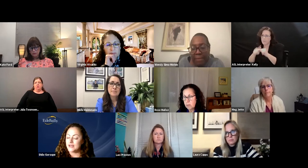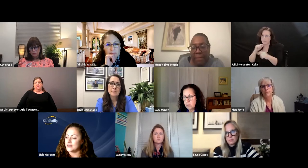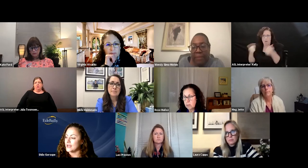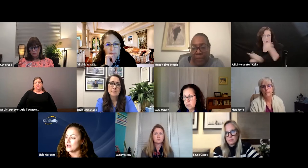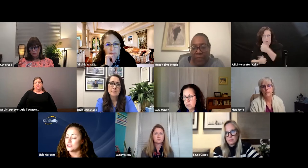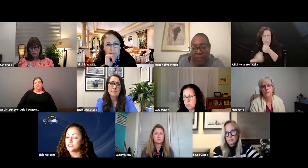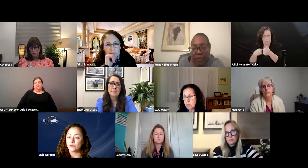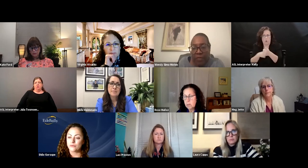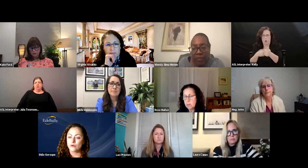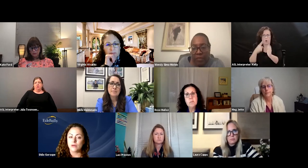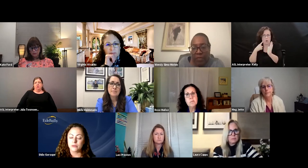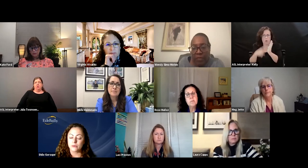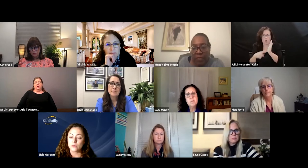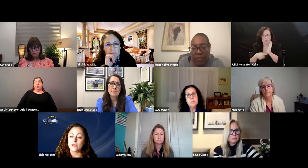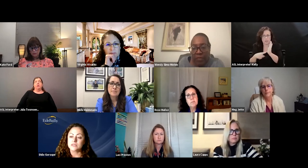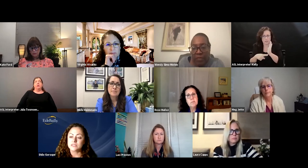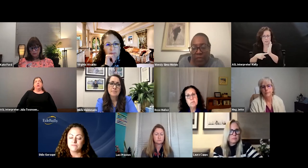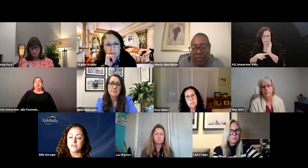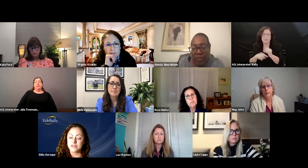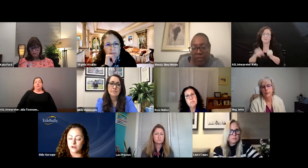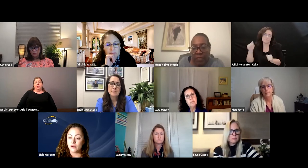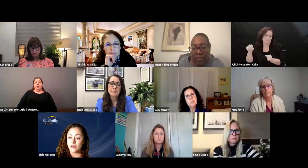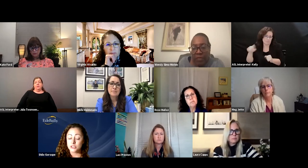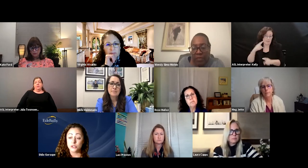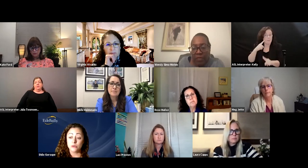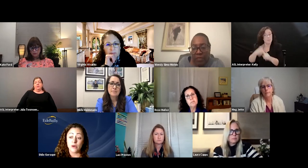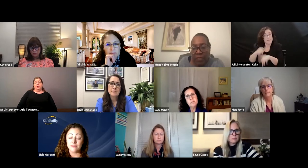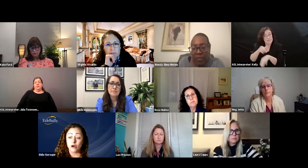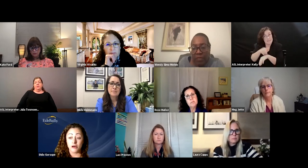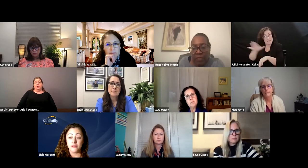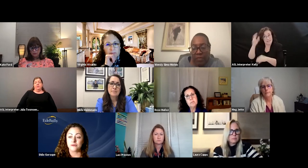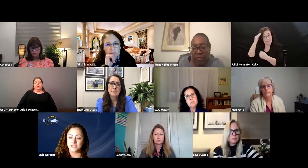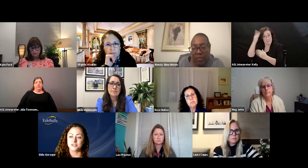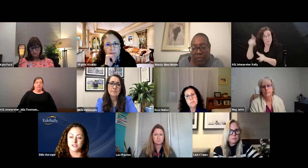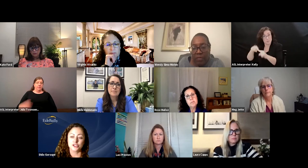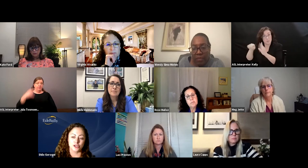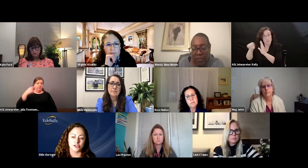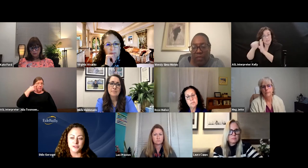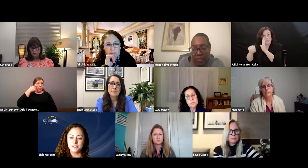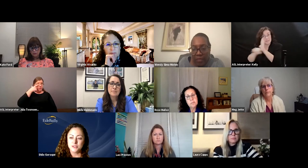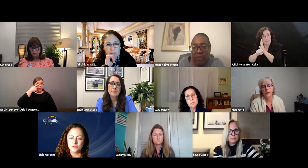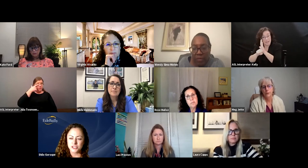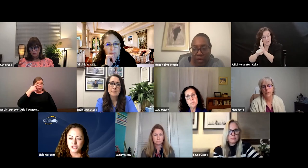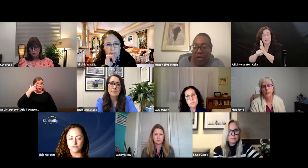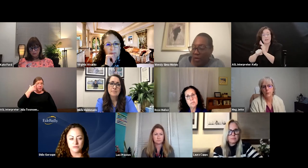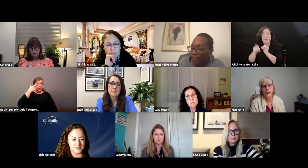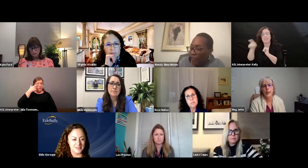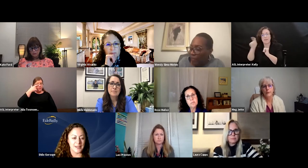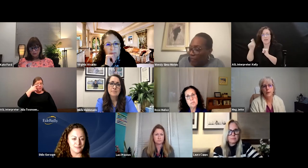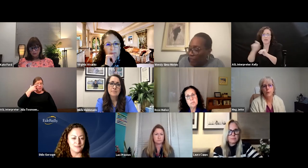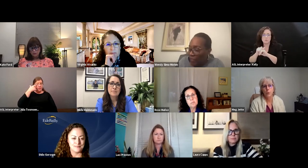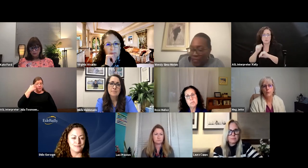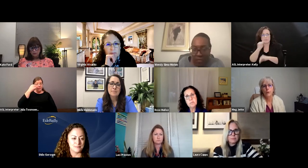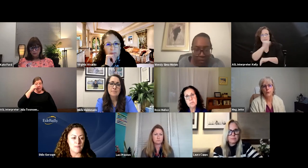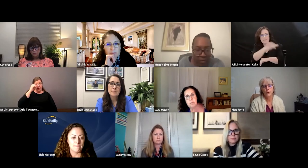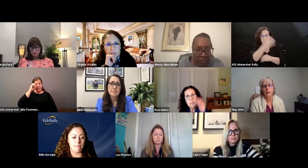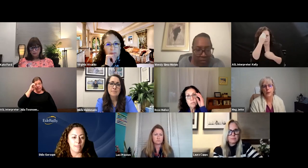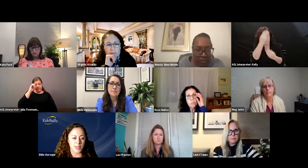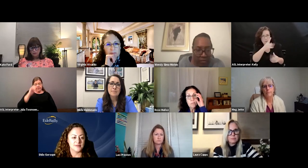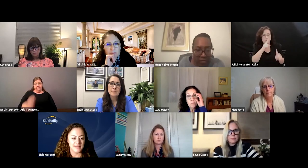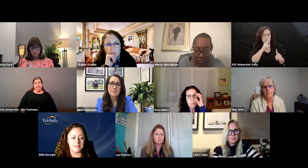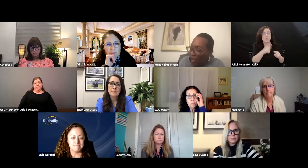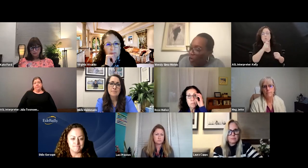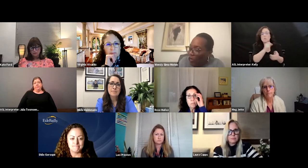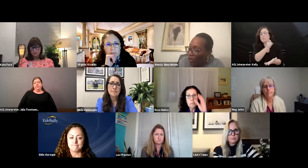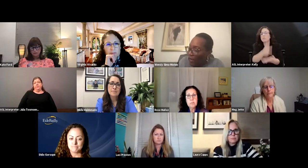state and they also are probably required to submit their audits to whoever authorized their charter that's right we get them and we review